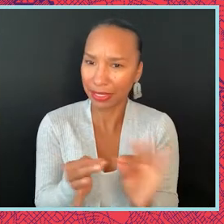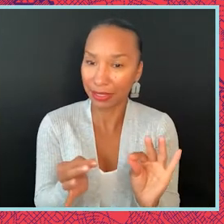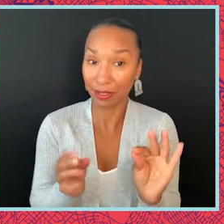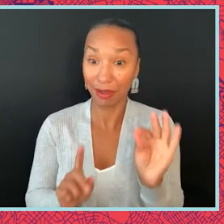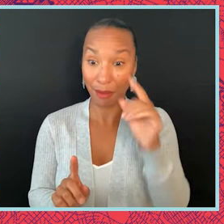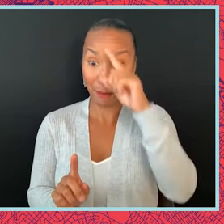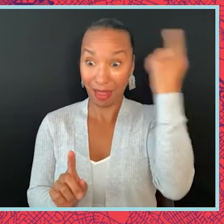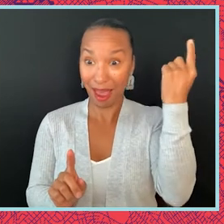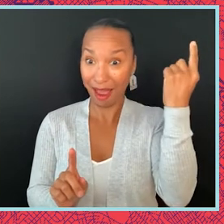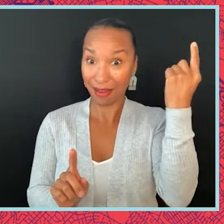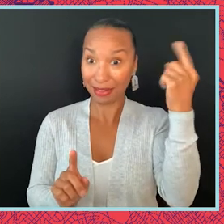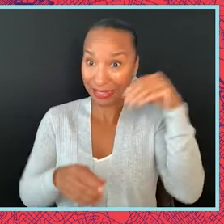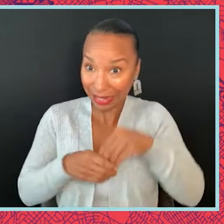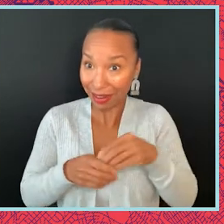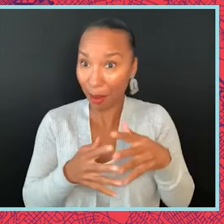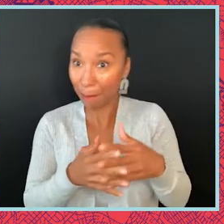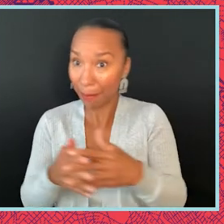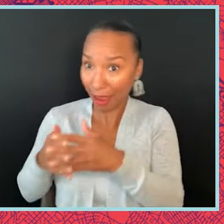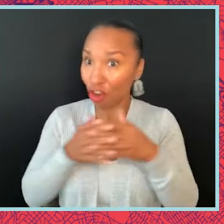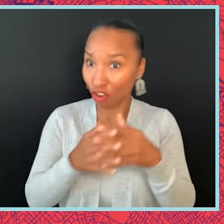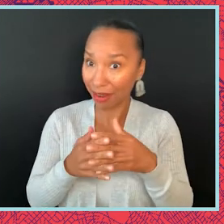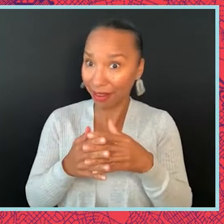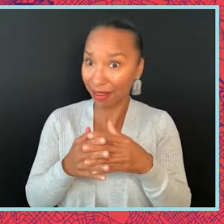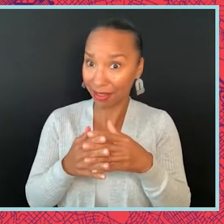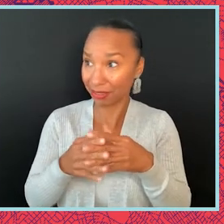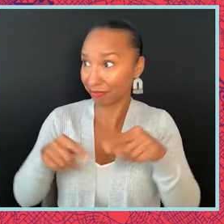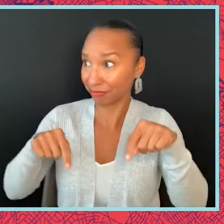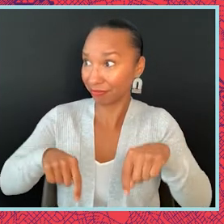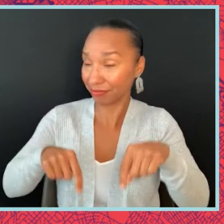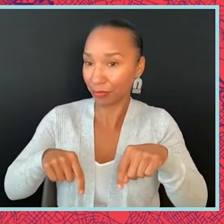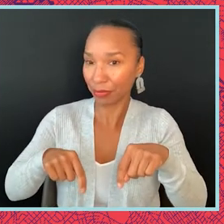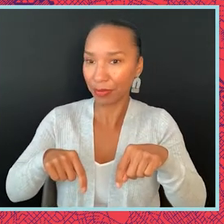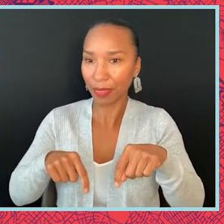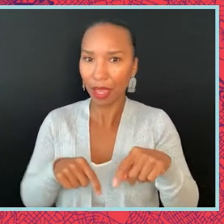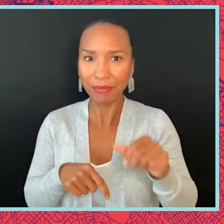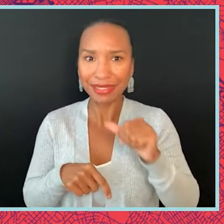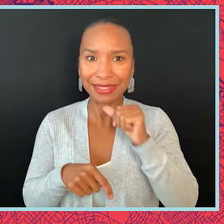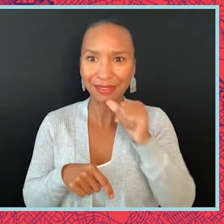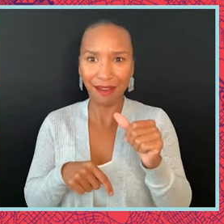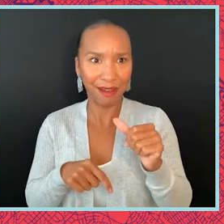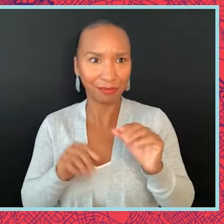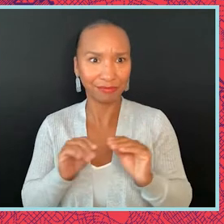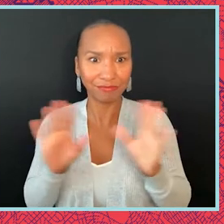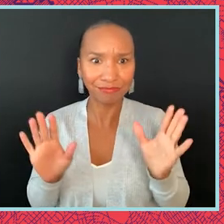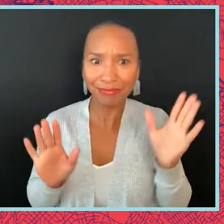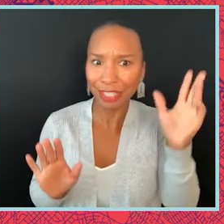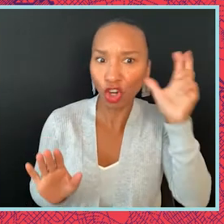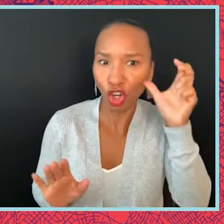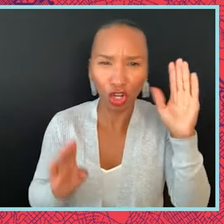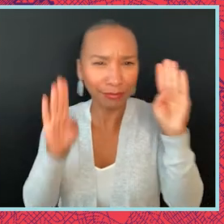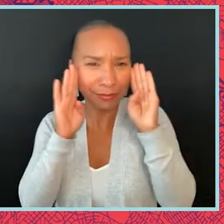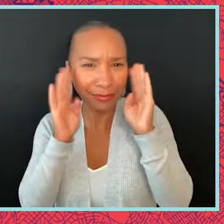being Black in America or a person specifically Black in America was not being human, right? And there's something sort of